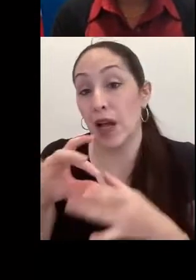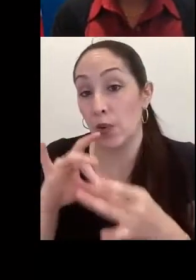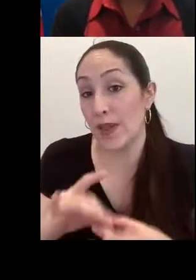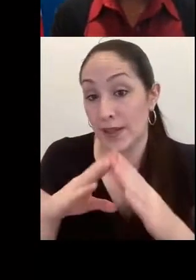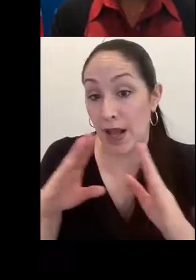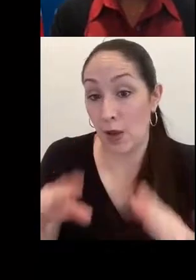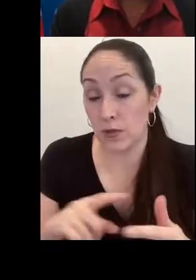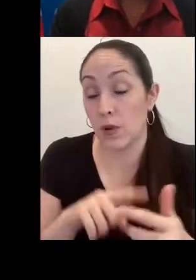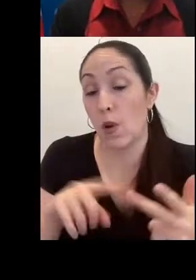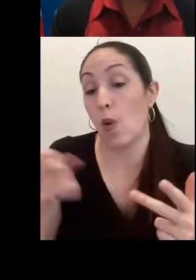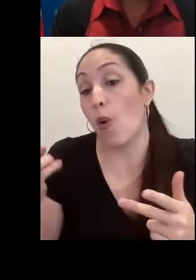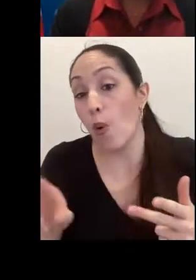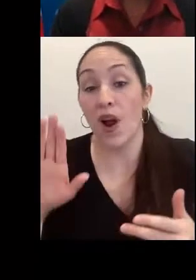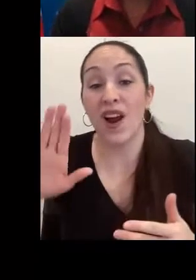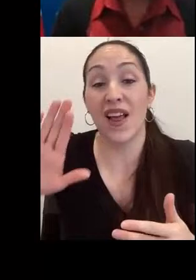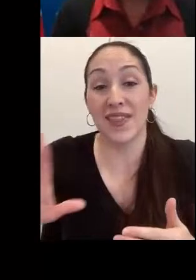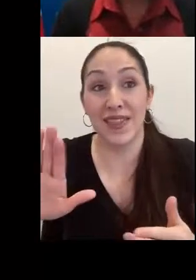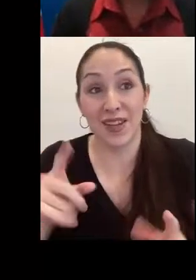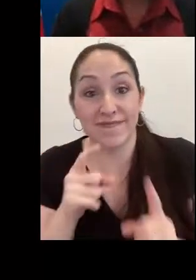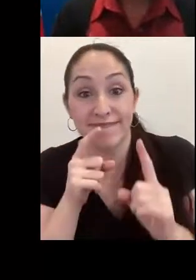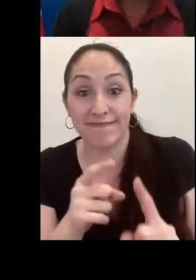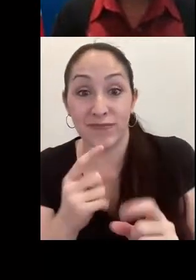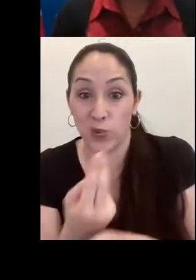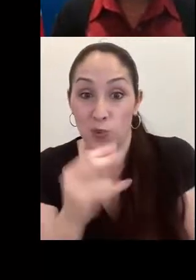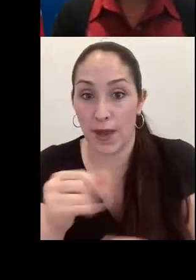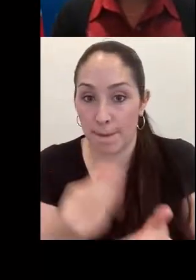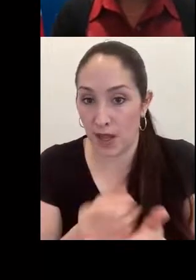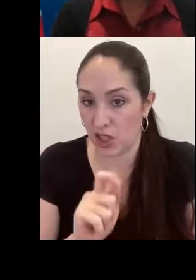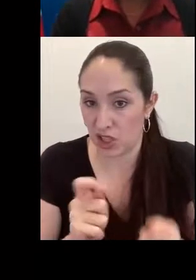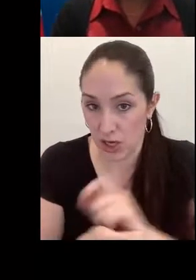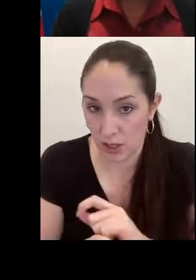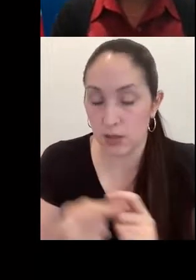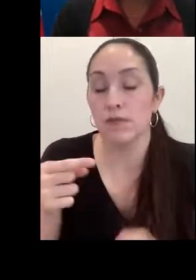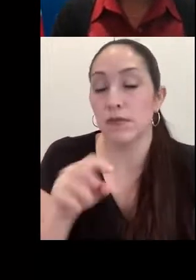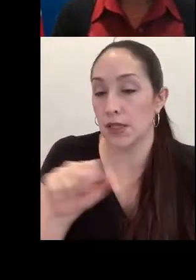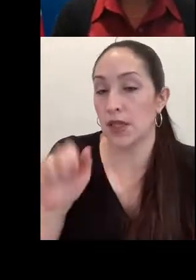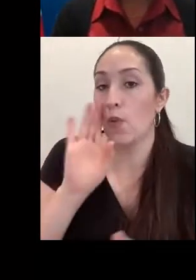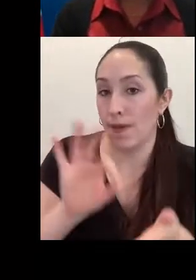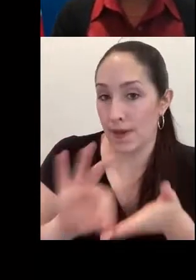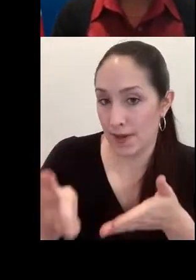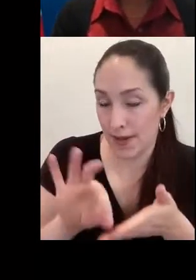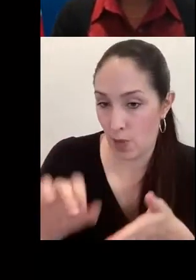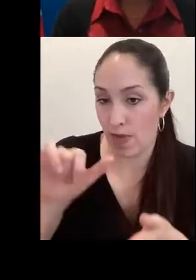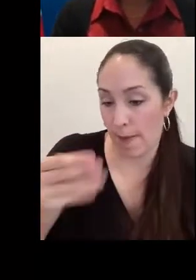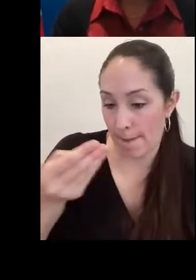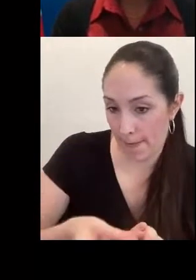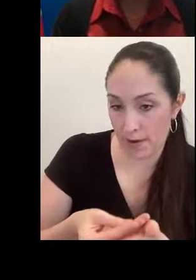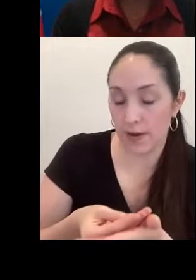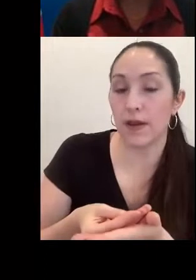changes, SSA will count the amount of funds used for the non-QDE or housing expense as a